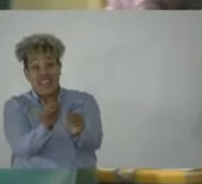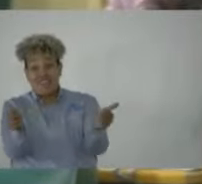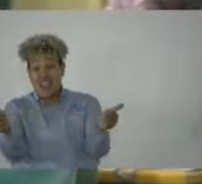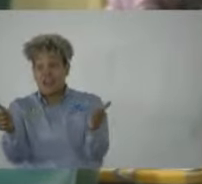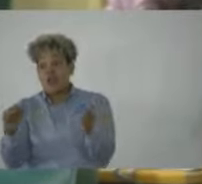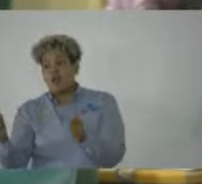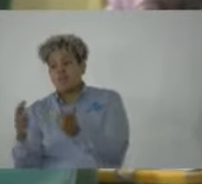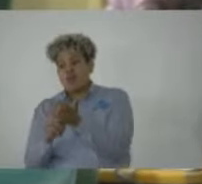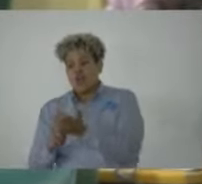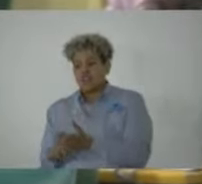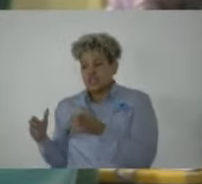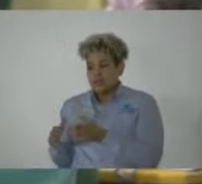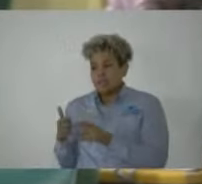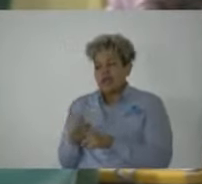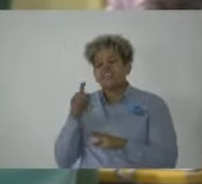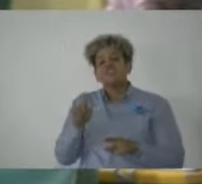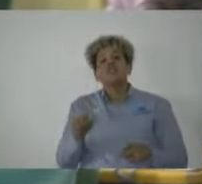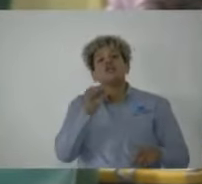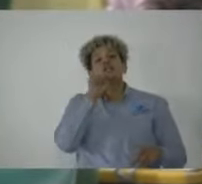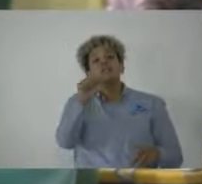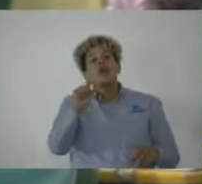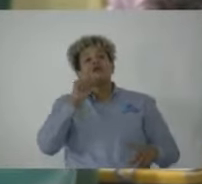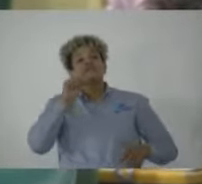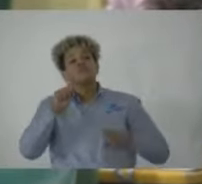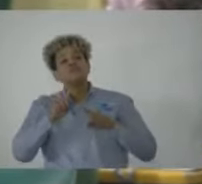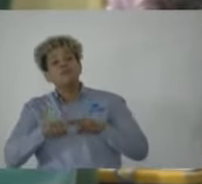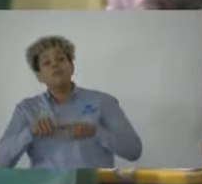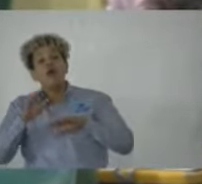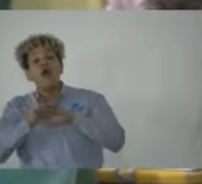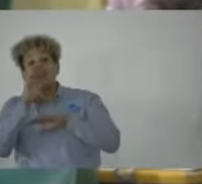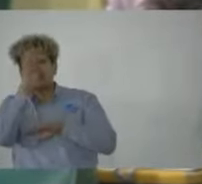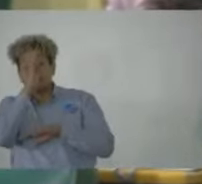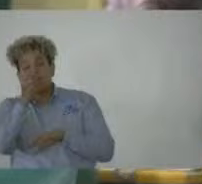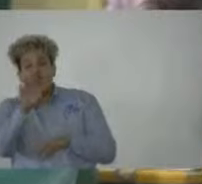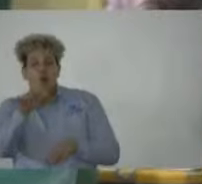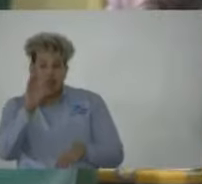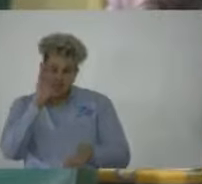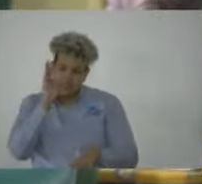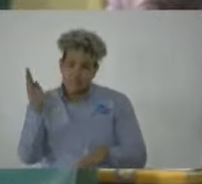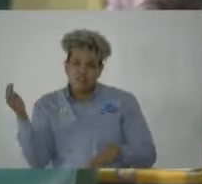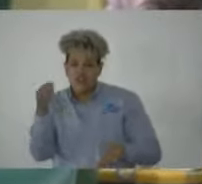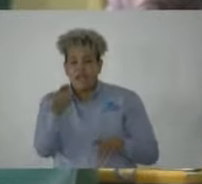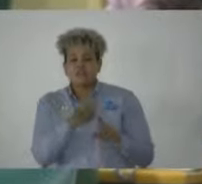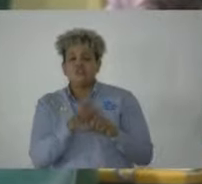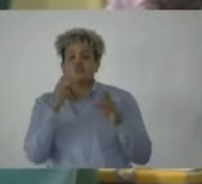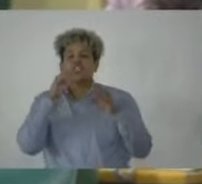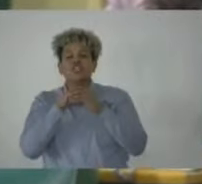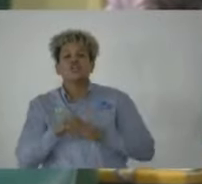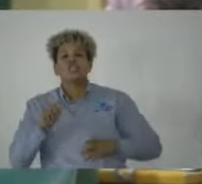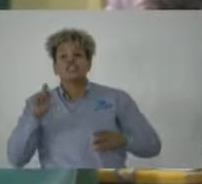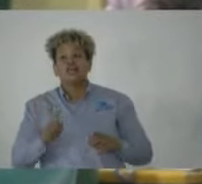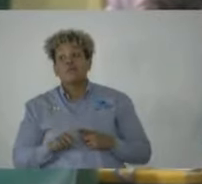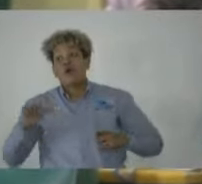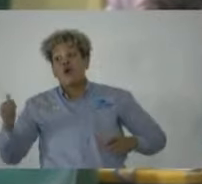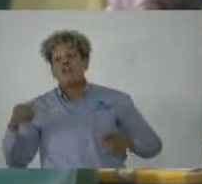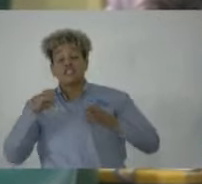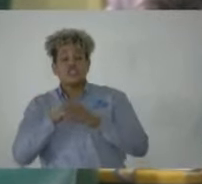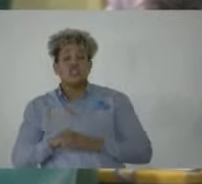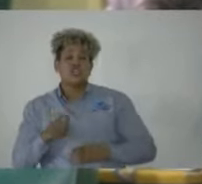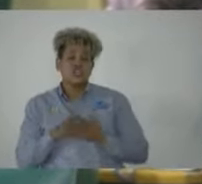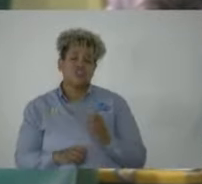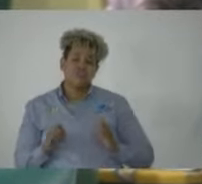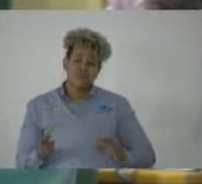other contracting party shall not be subject directly or indirectly to internal taxes or other internal charges of any